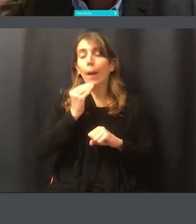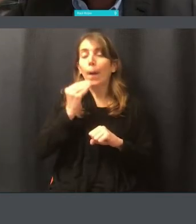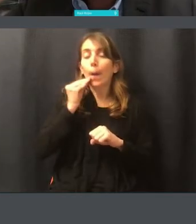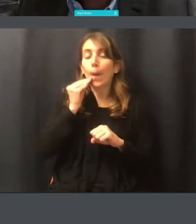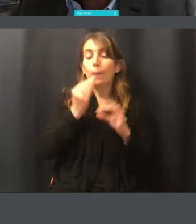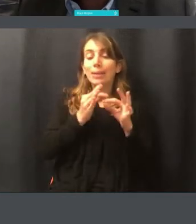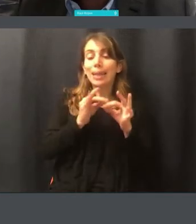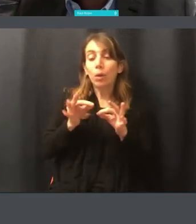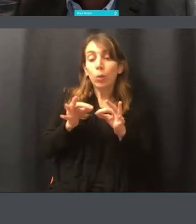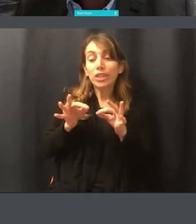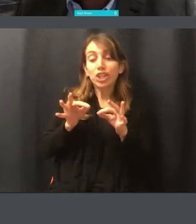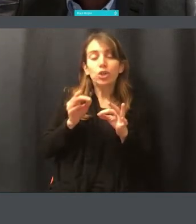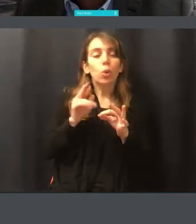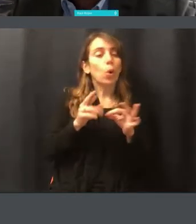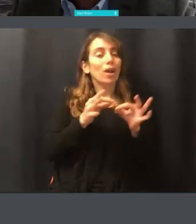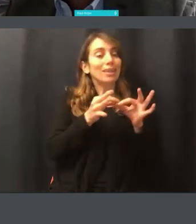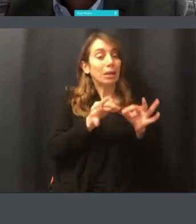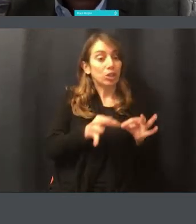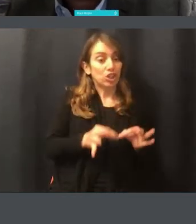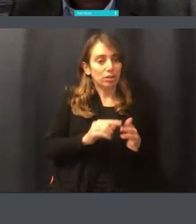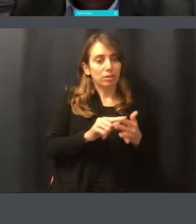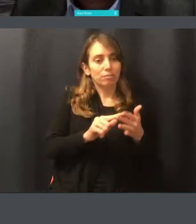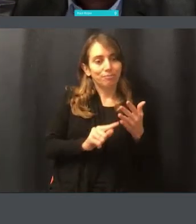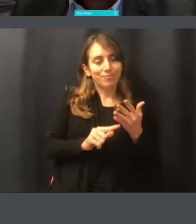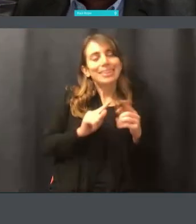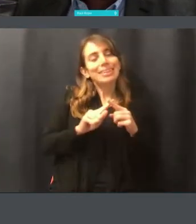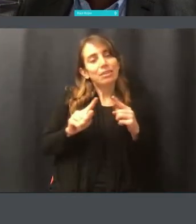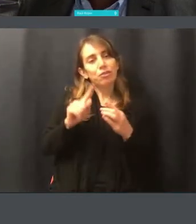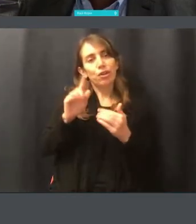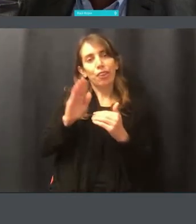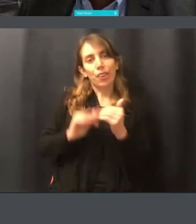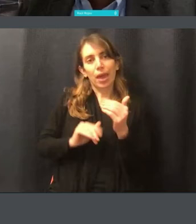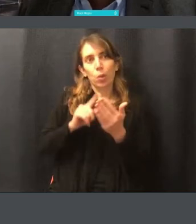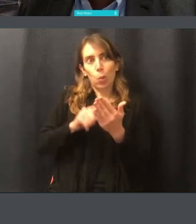a little different than what they're being exposed to, let's say, at preschool, right?